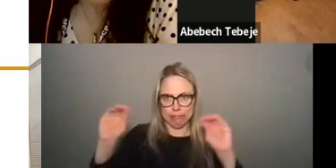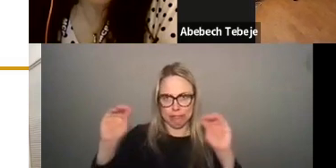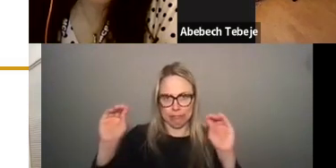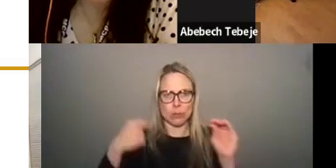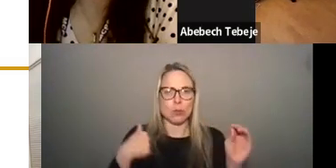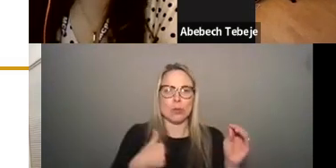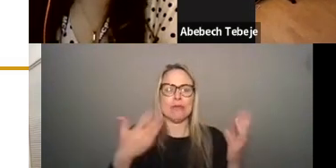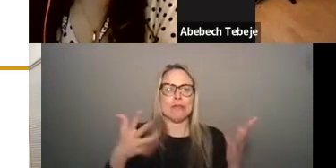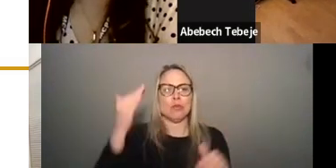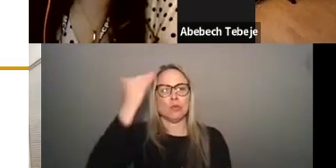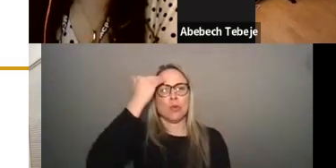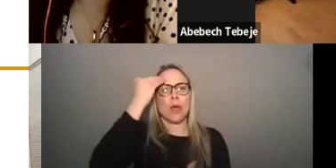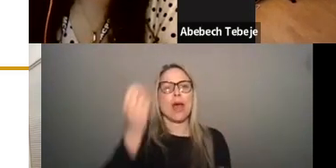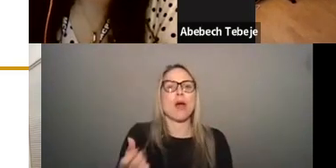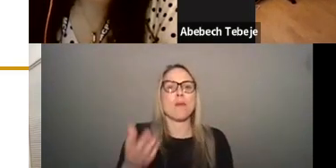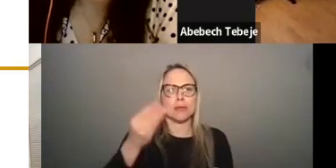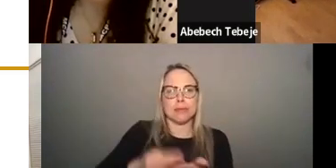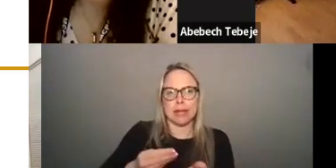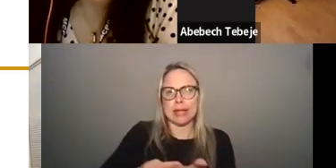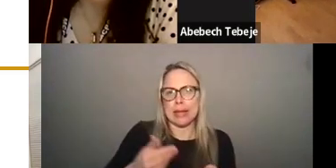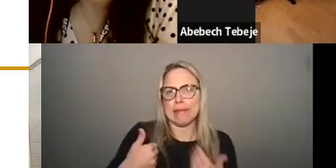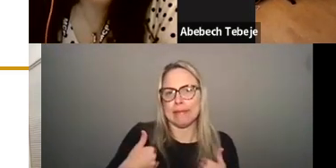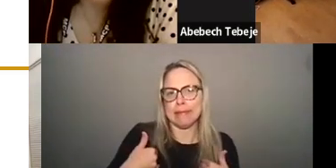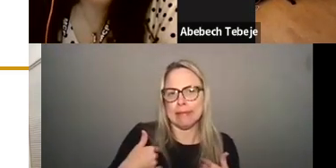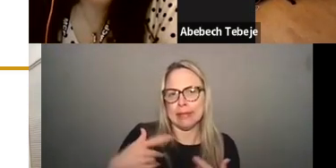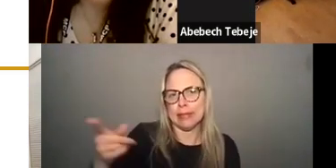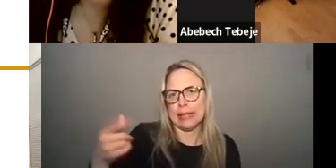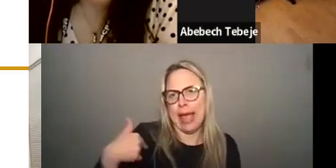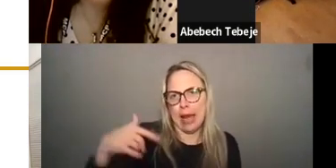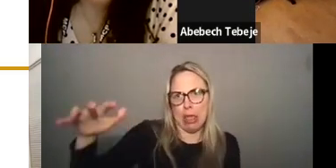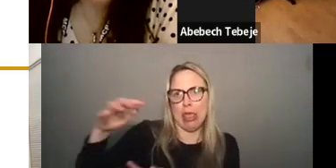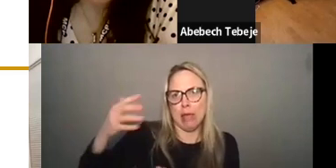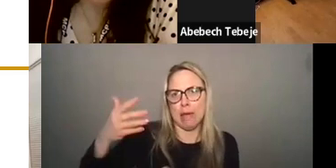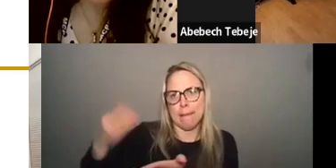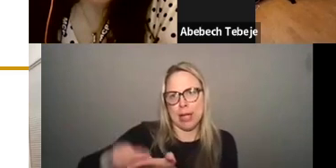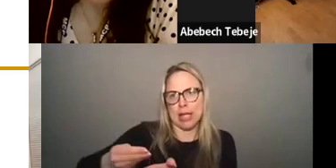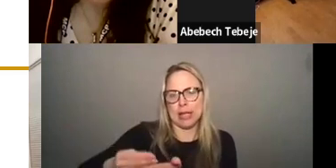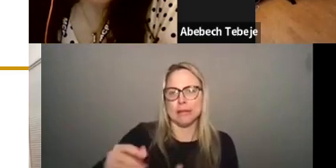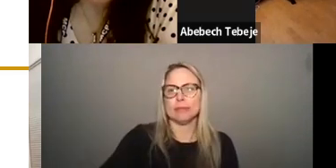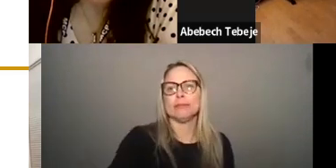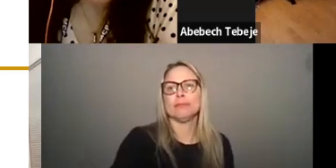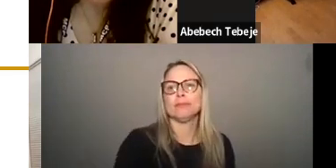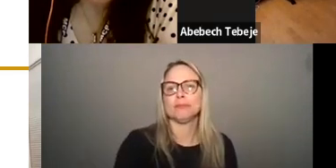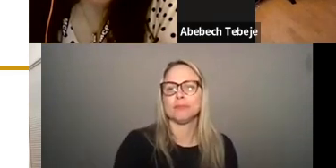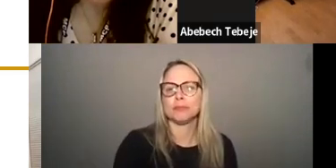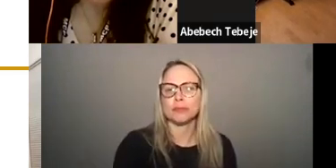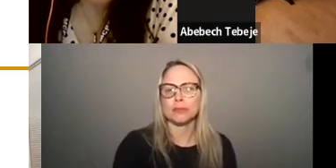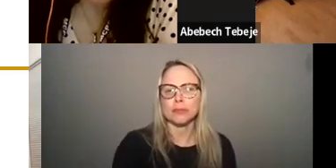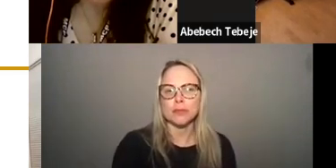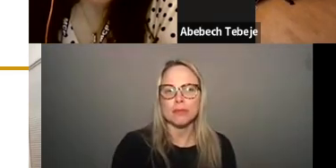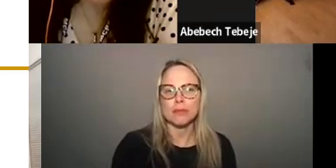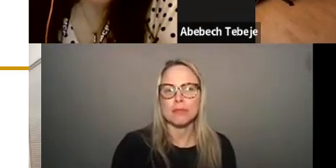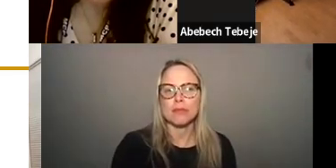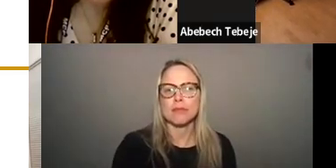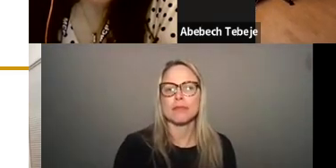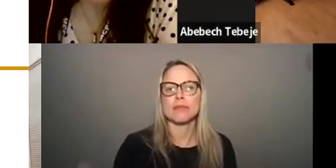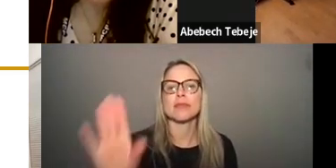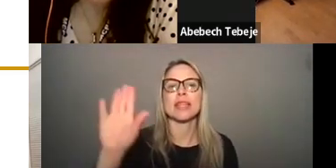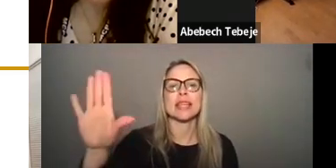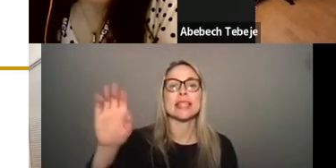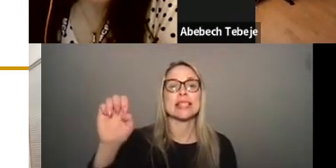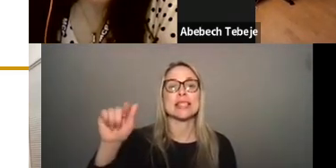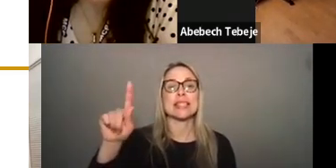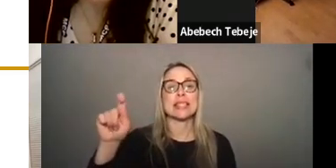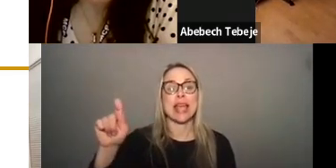know how much money Prince had. Um, and his estate closed in 2022